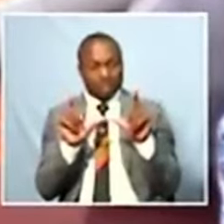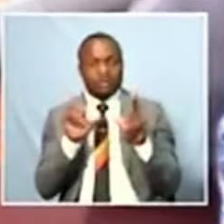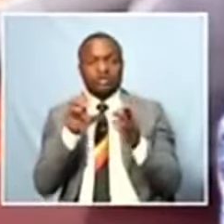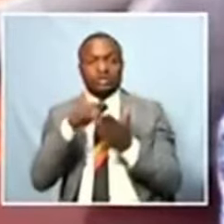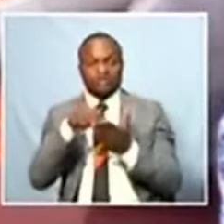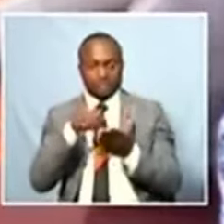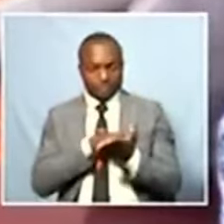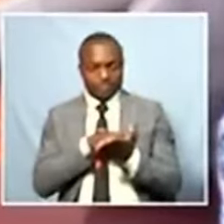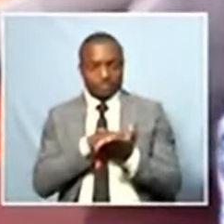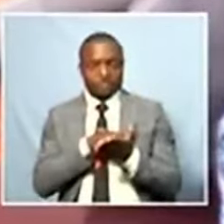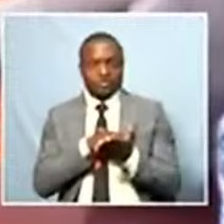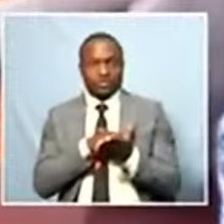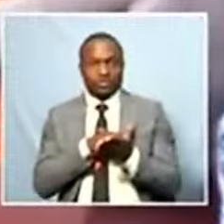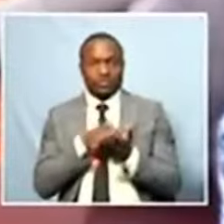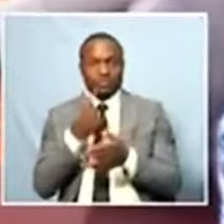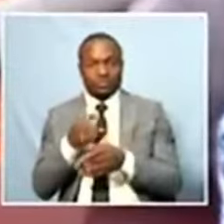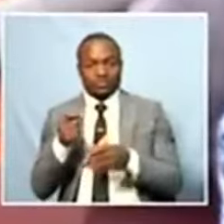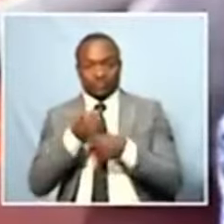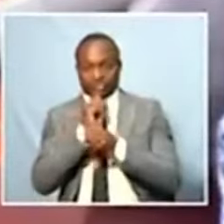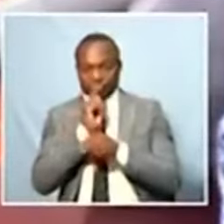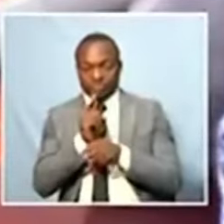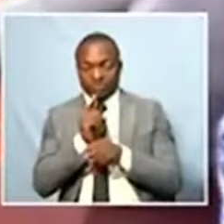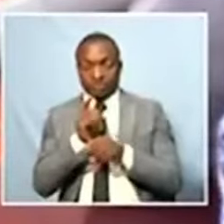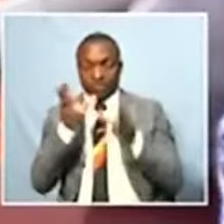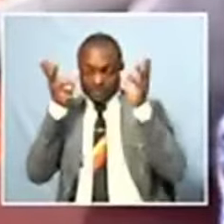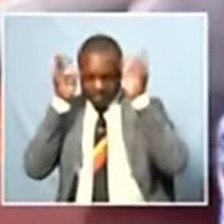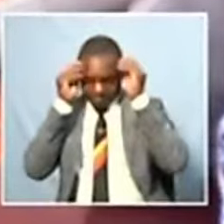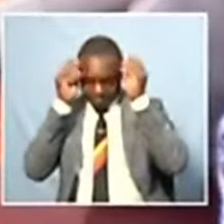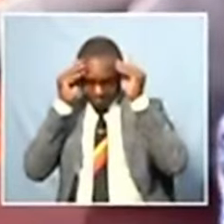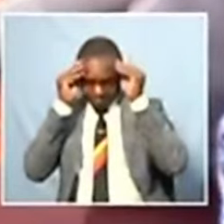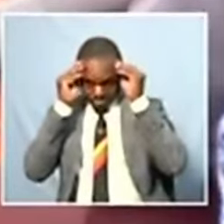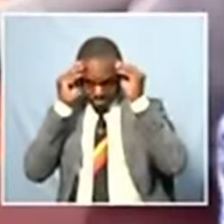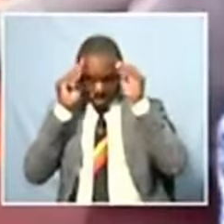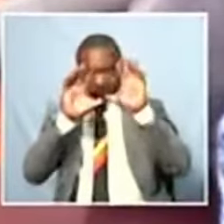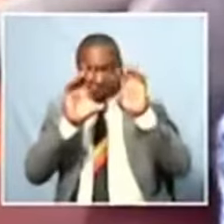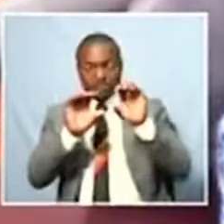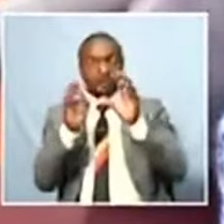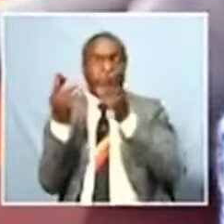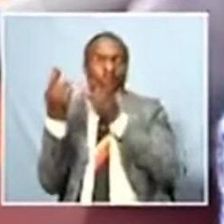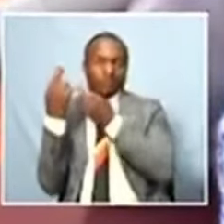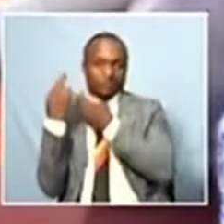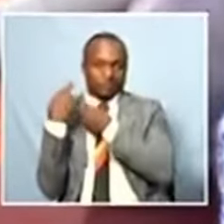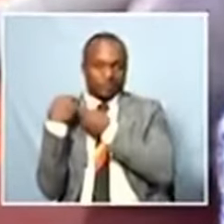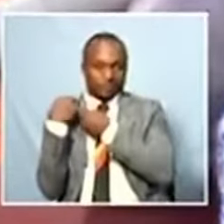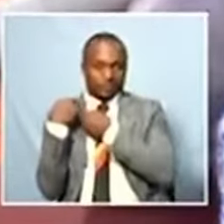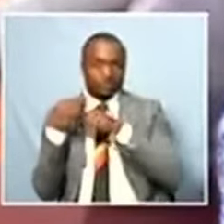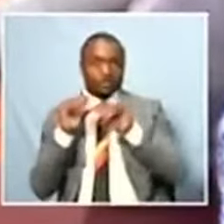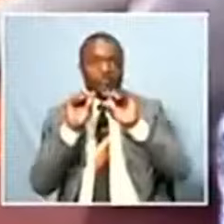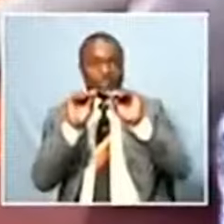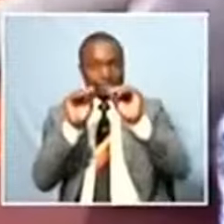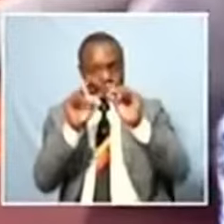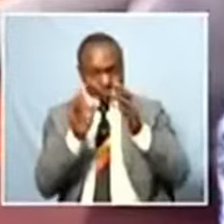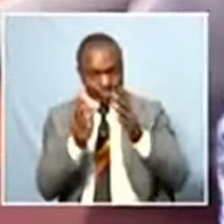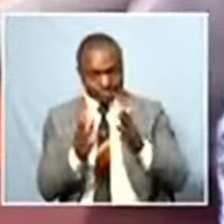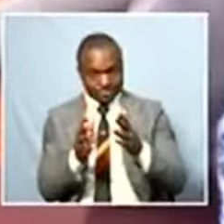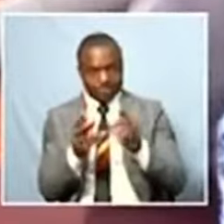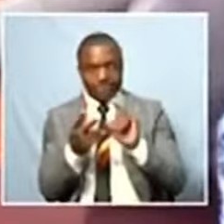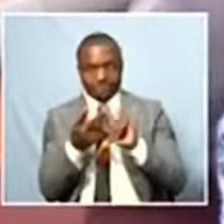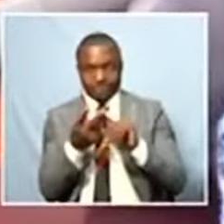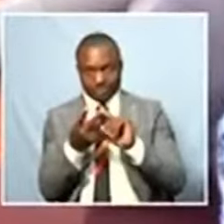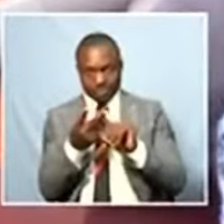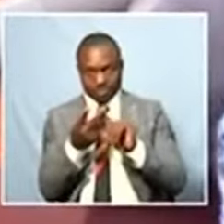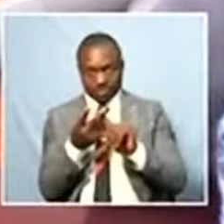examinations as a tool for ensuring competence and accountability among its teachers. Second